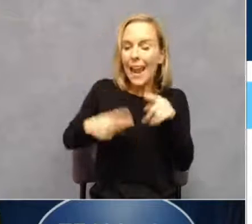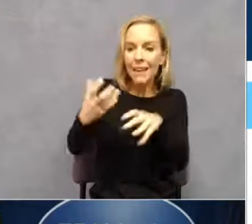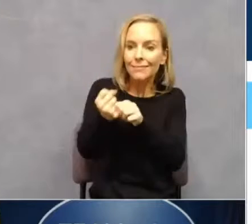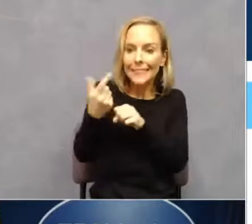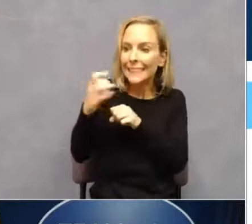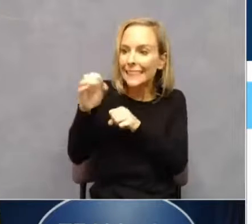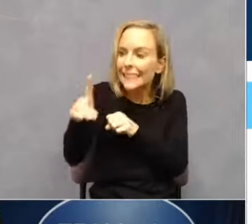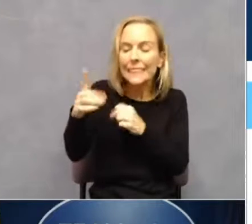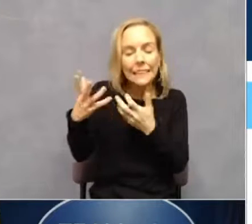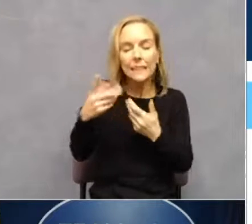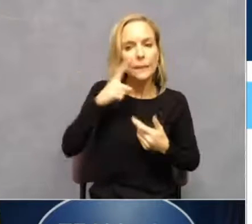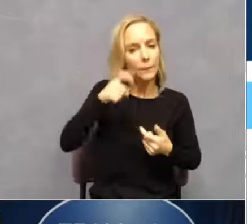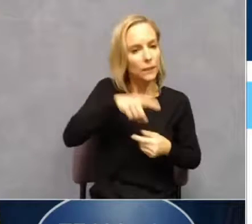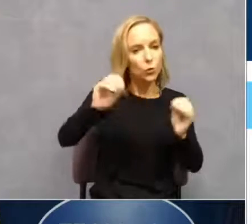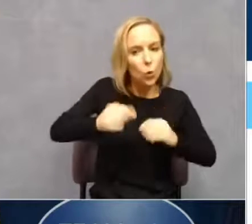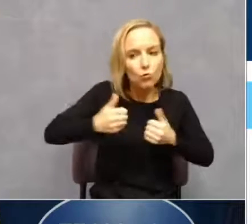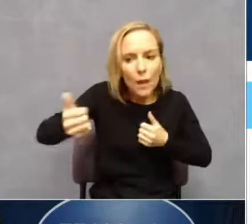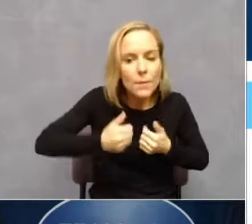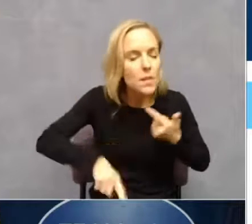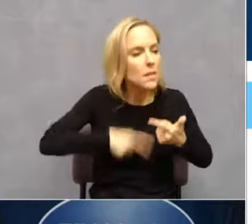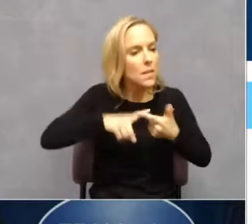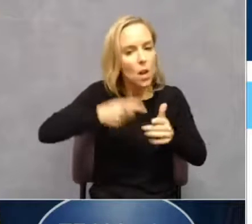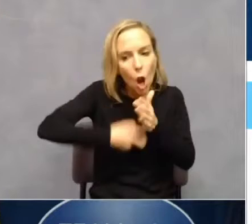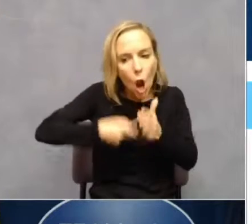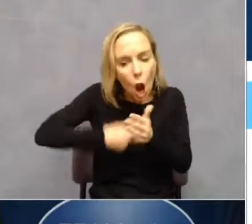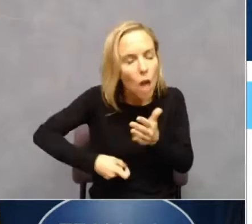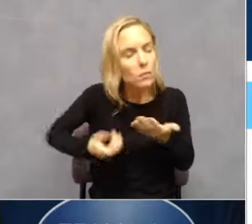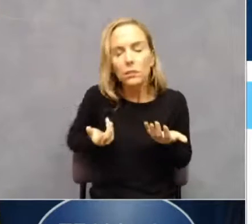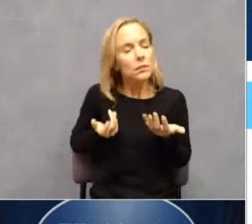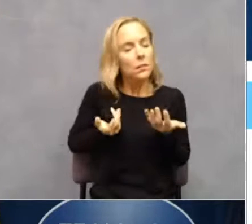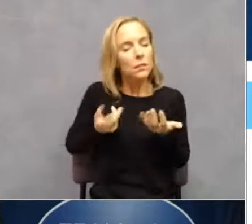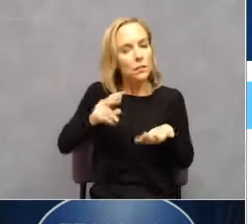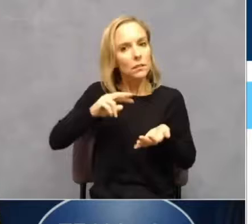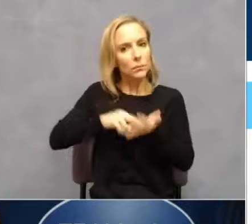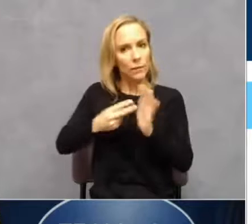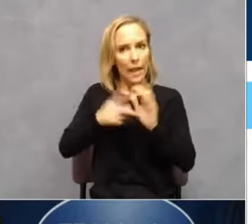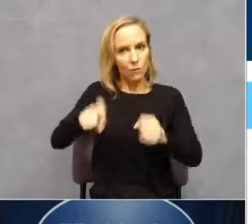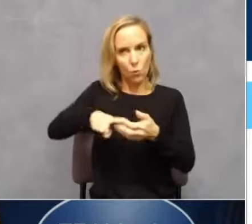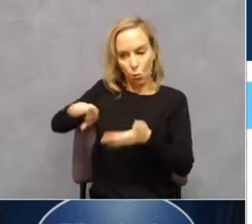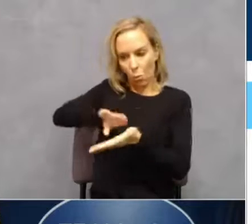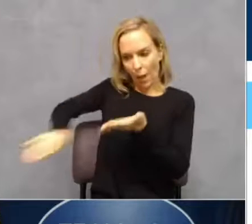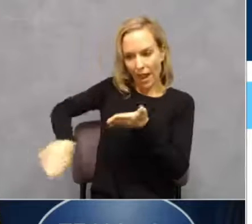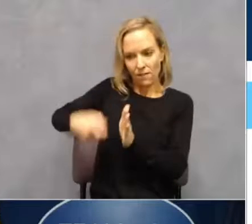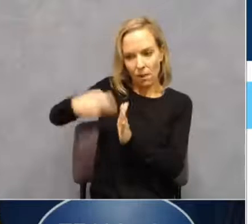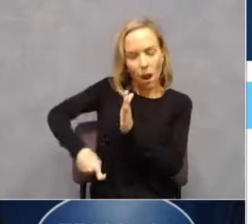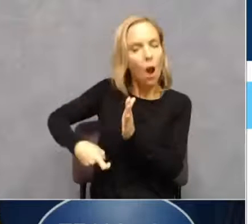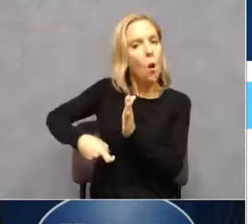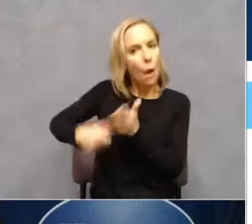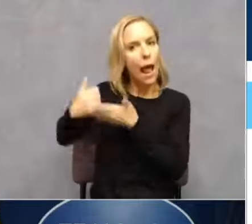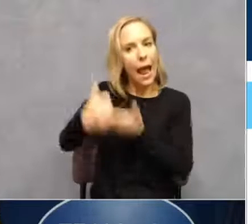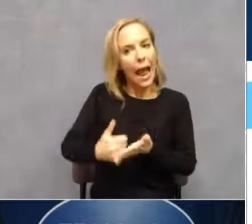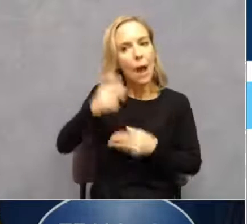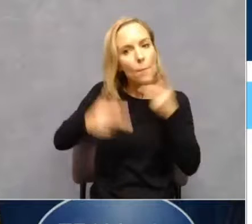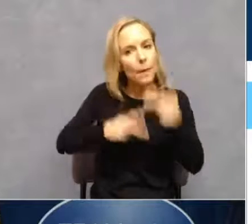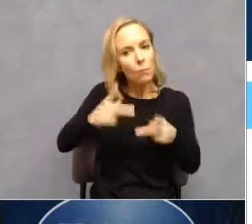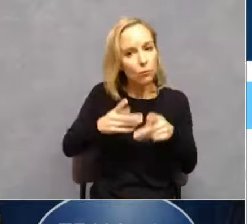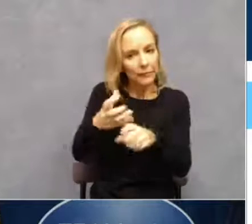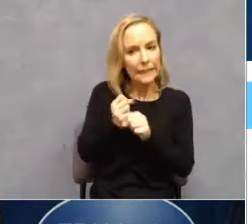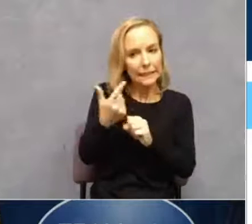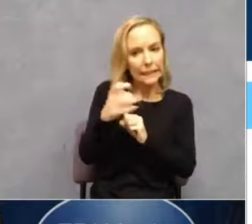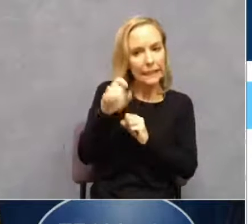for first-time test takers, we are eliminating one of those most significant barriers facing adults lacking